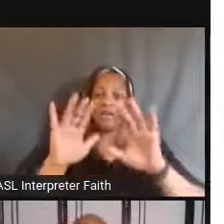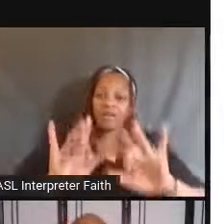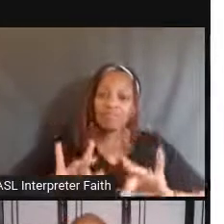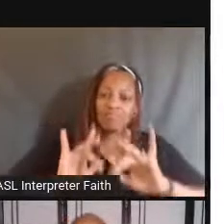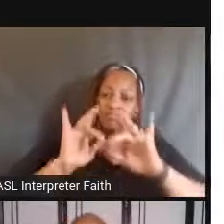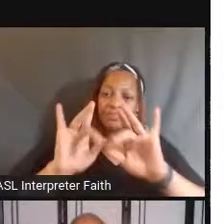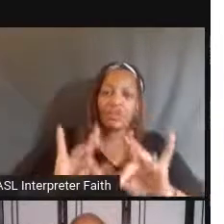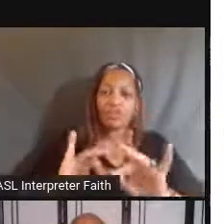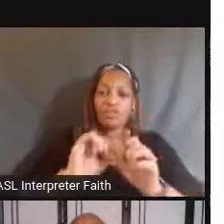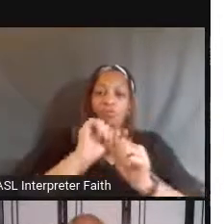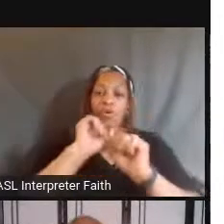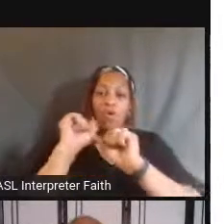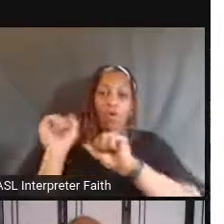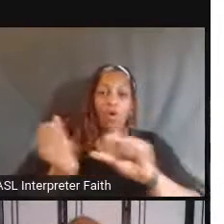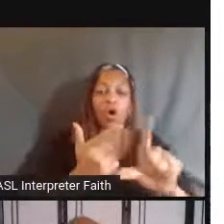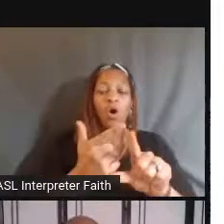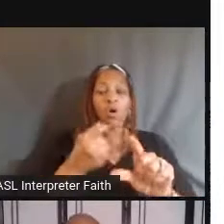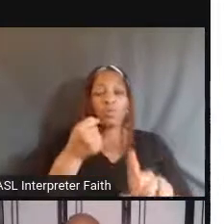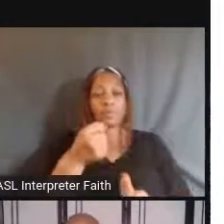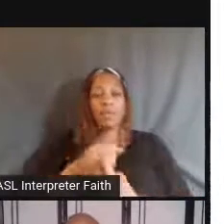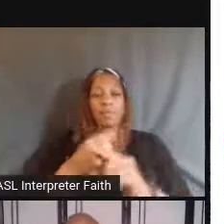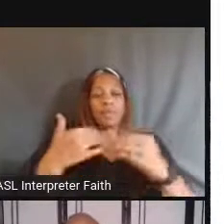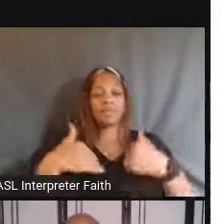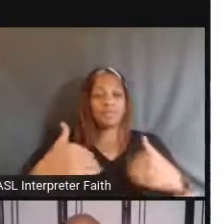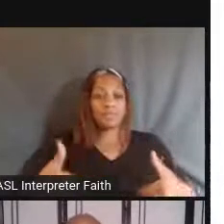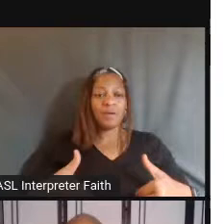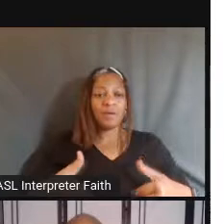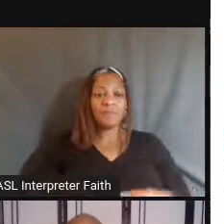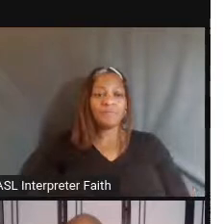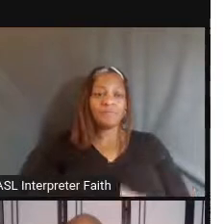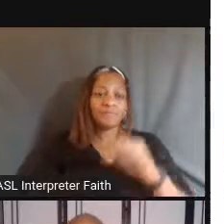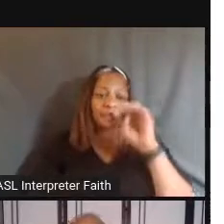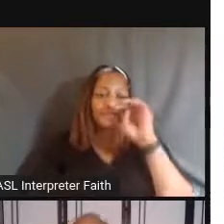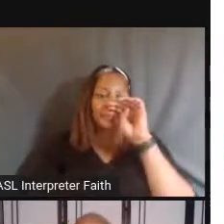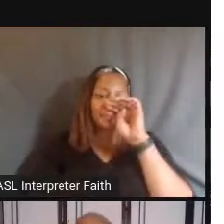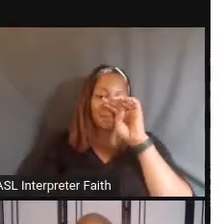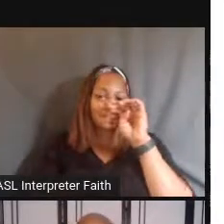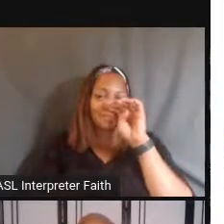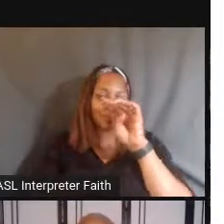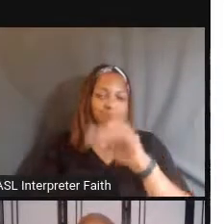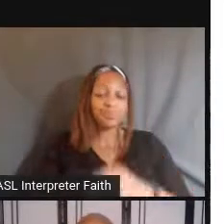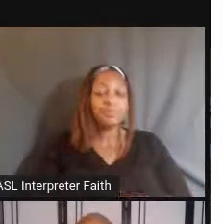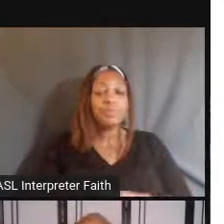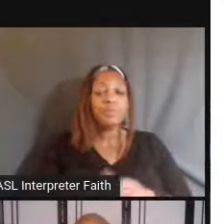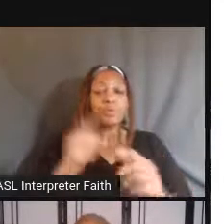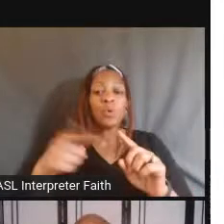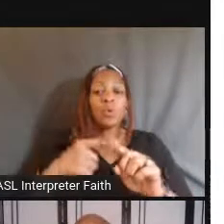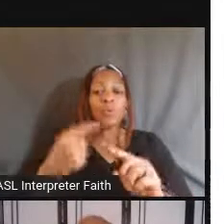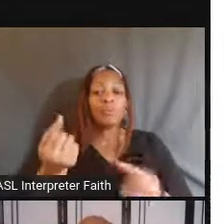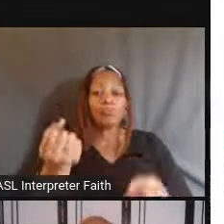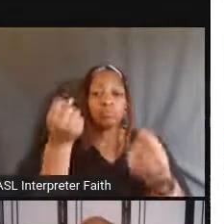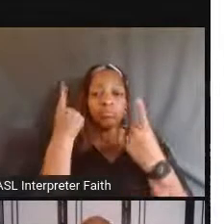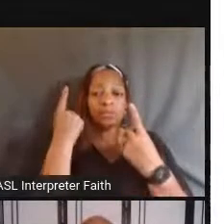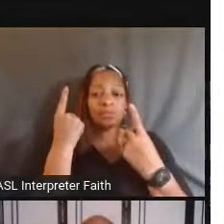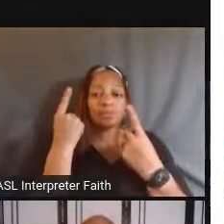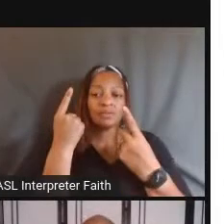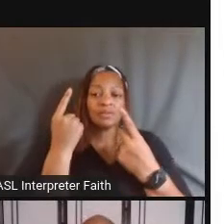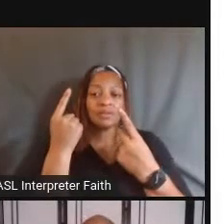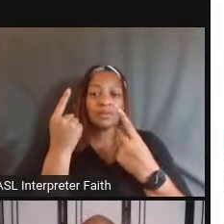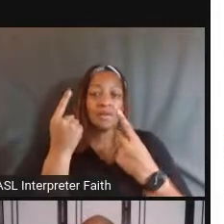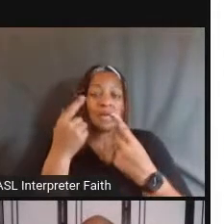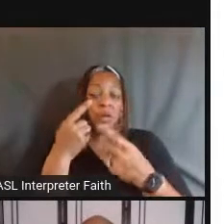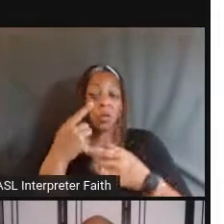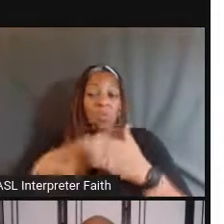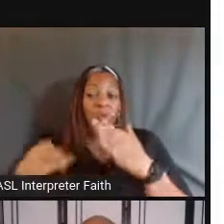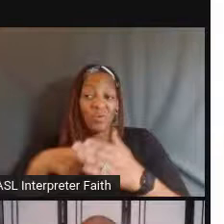of these affect the body accordingly. And so when we understand what we don't